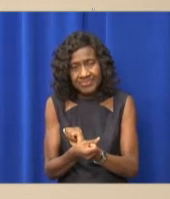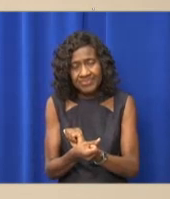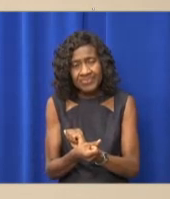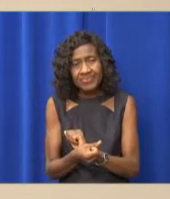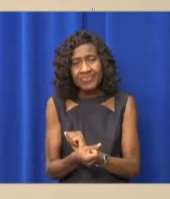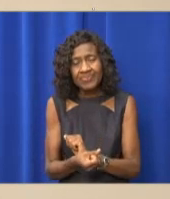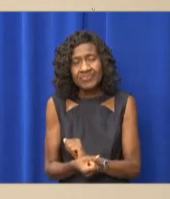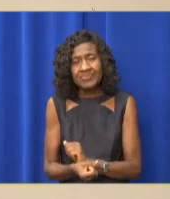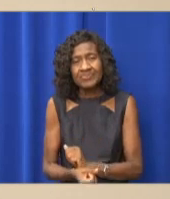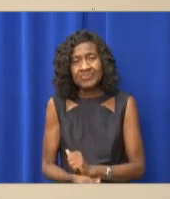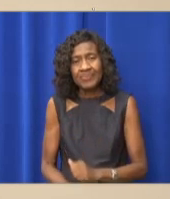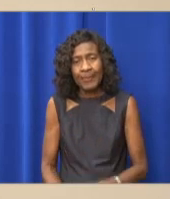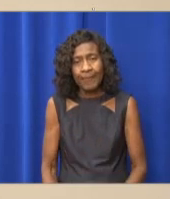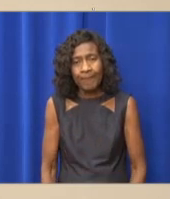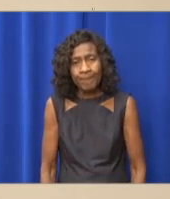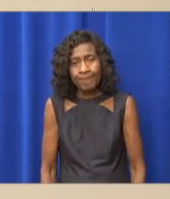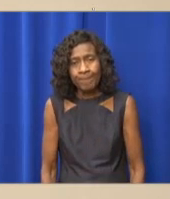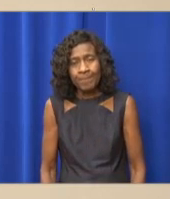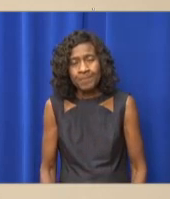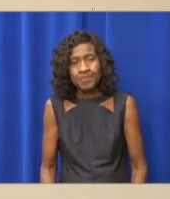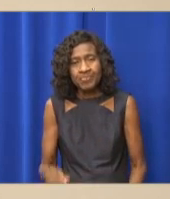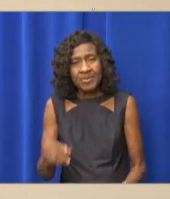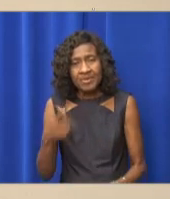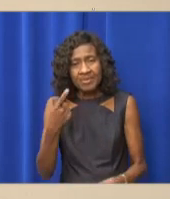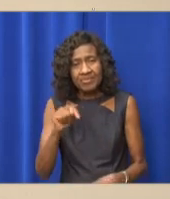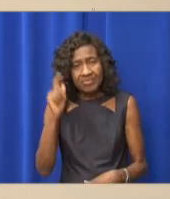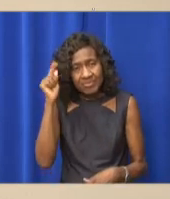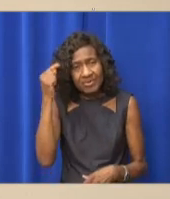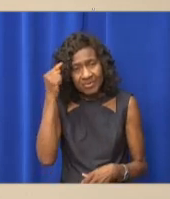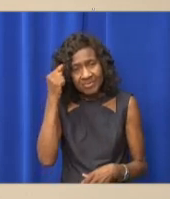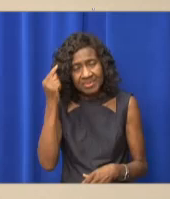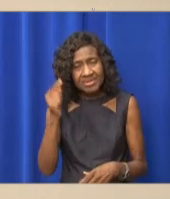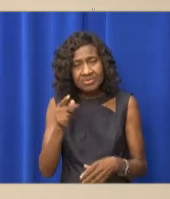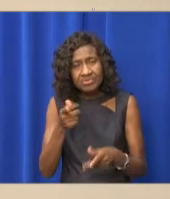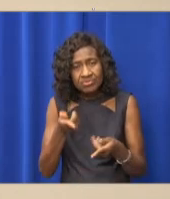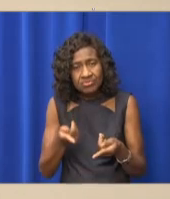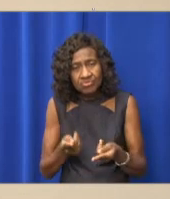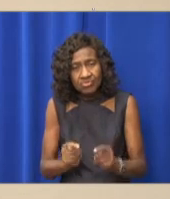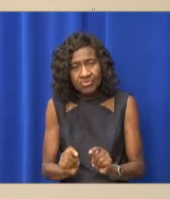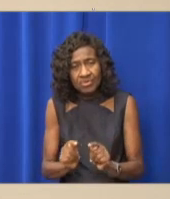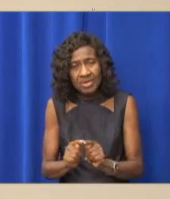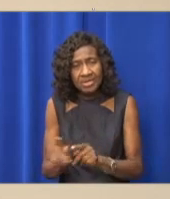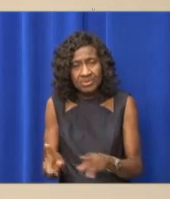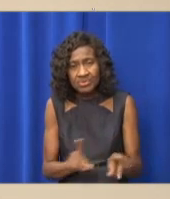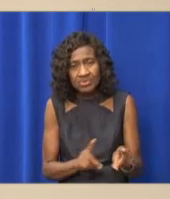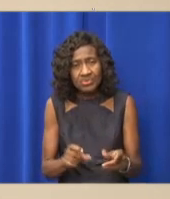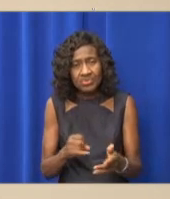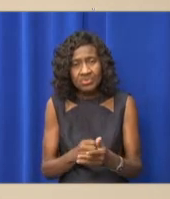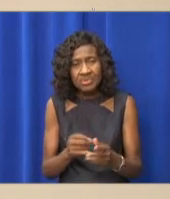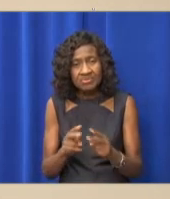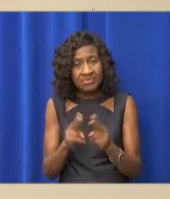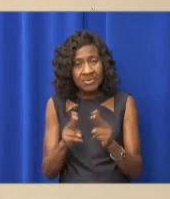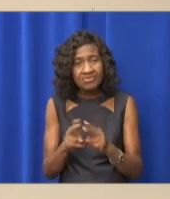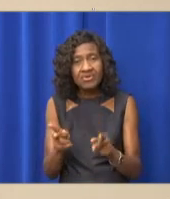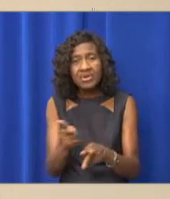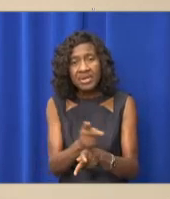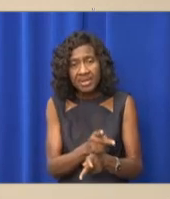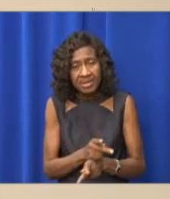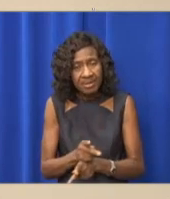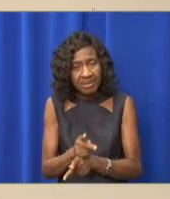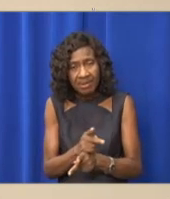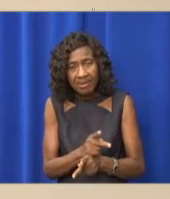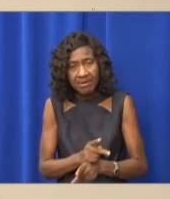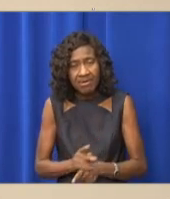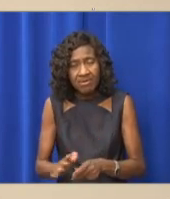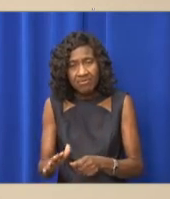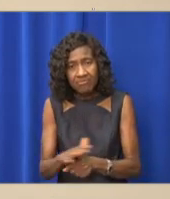Again, we are trying to do this in a careful way, while recognizing and acknowledging